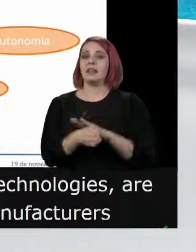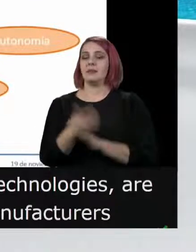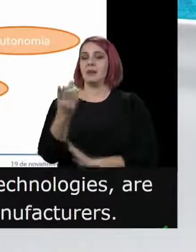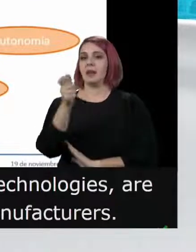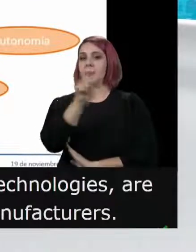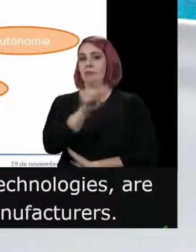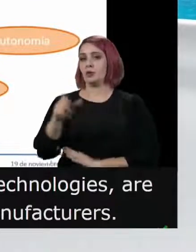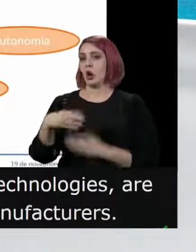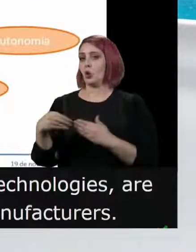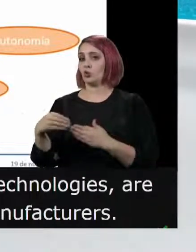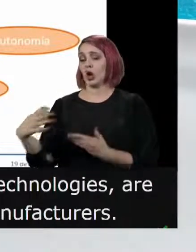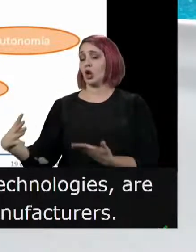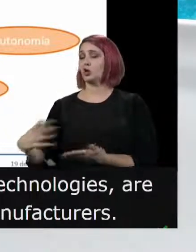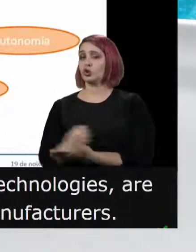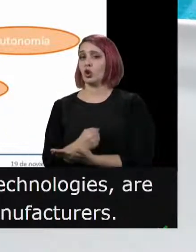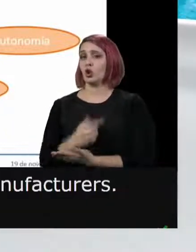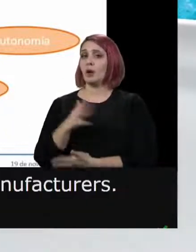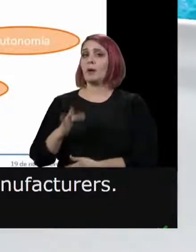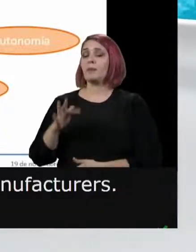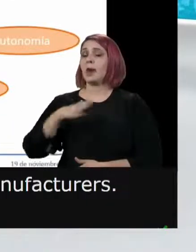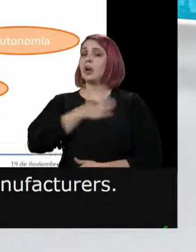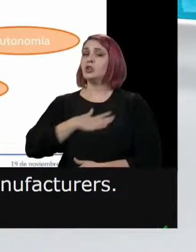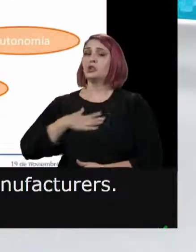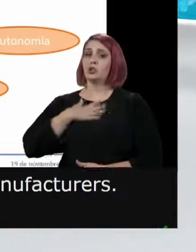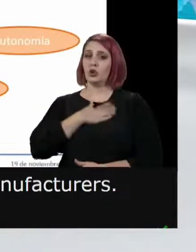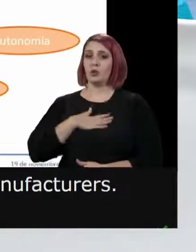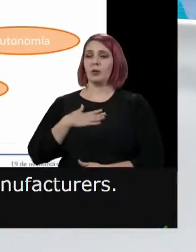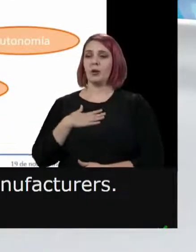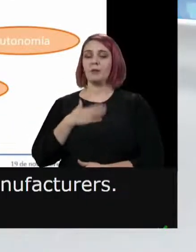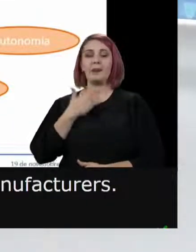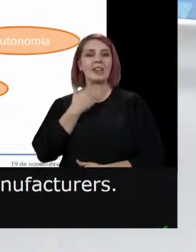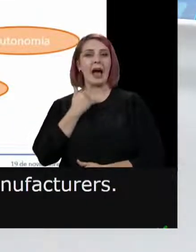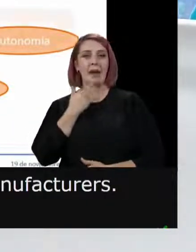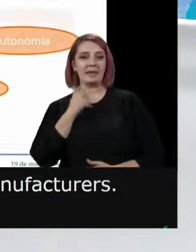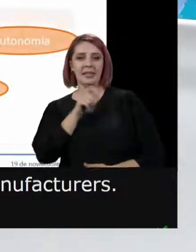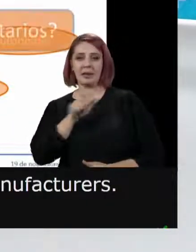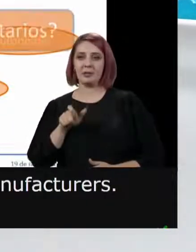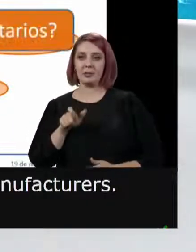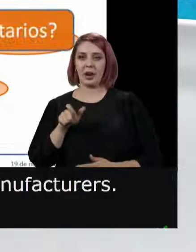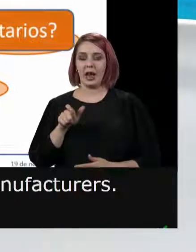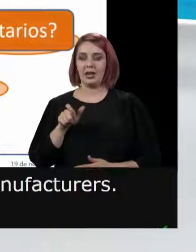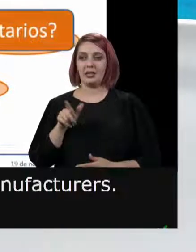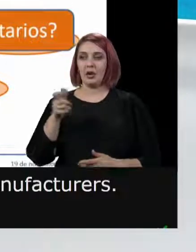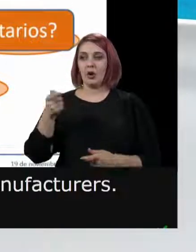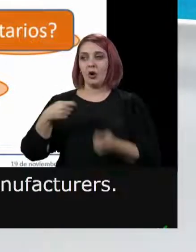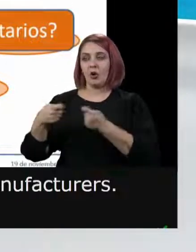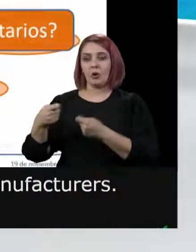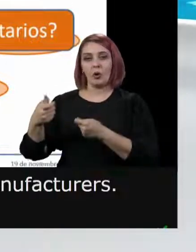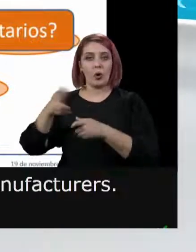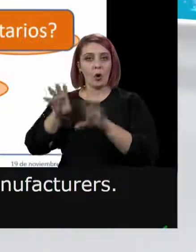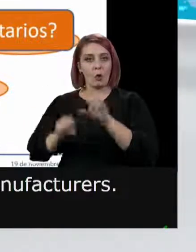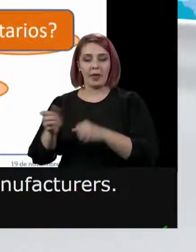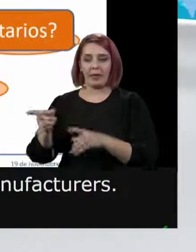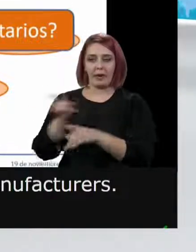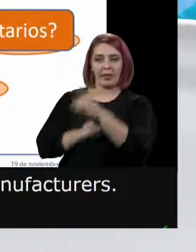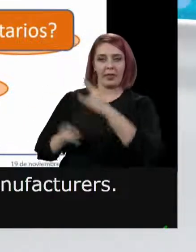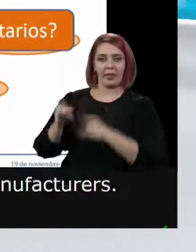Usability, so that they're accessible for all users and attractive to